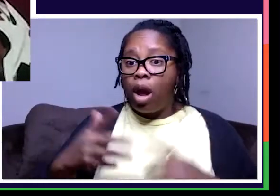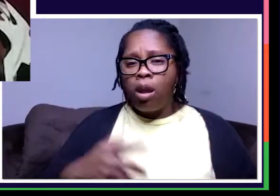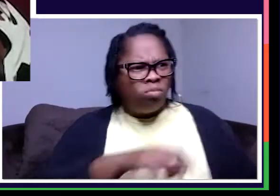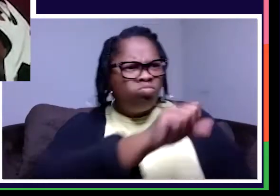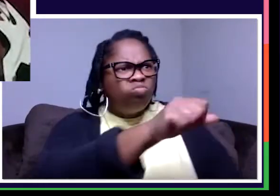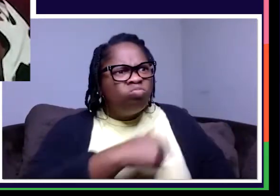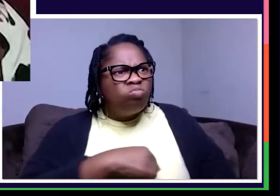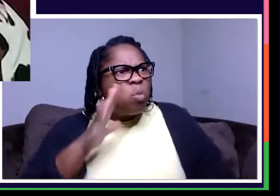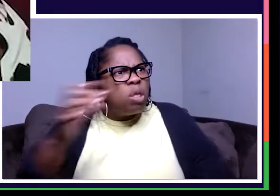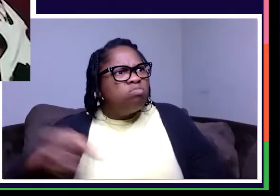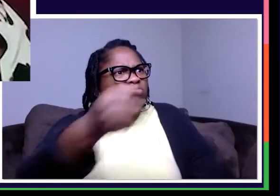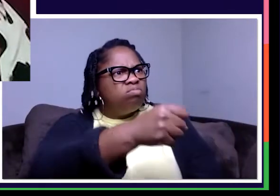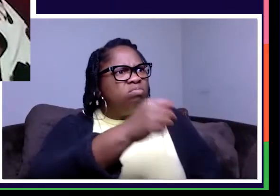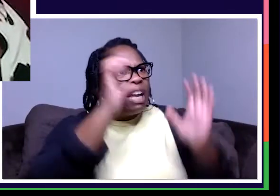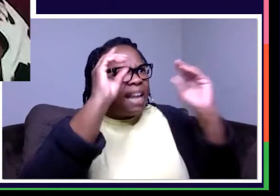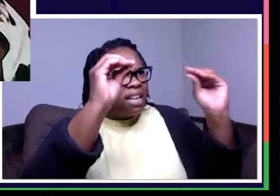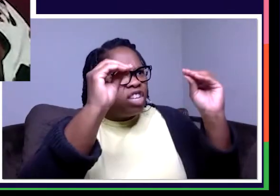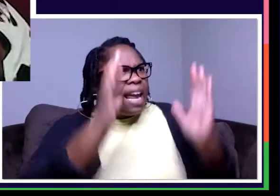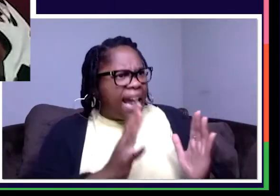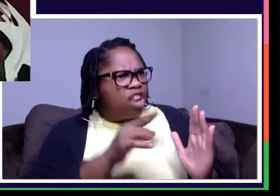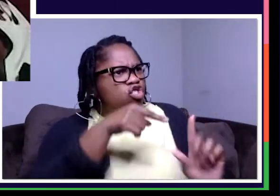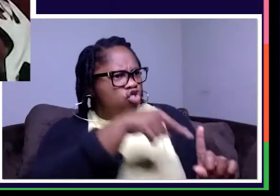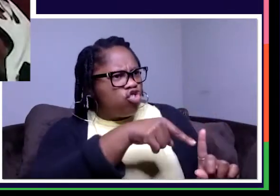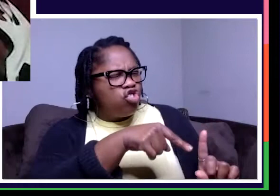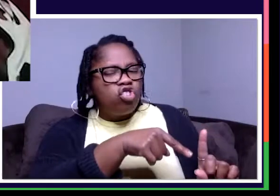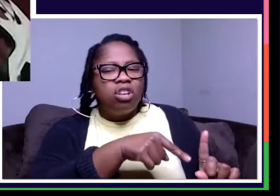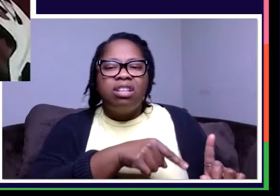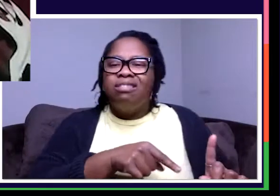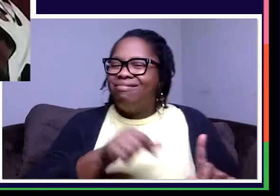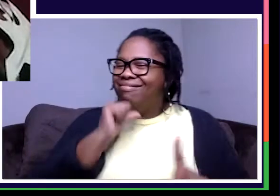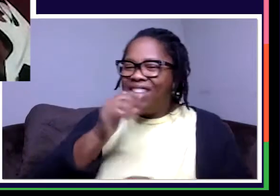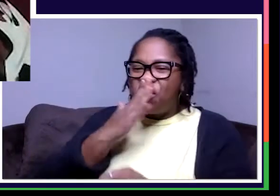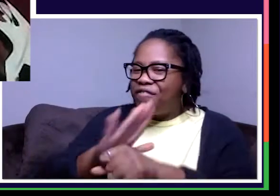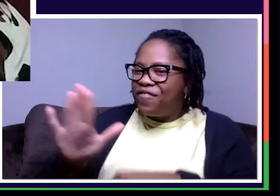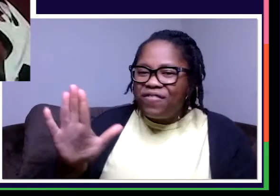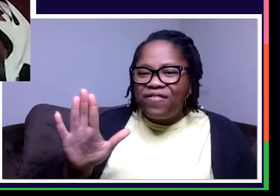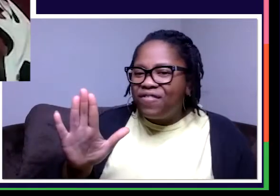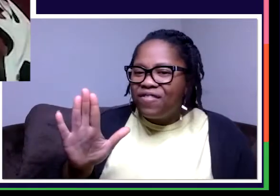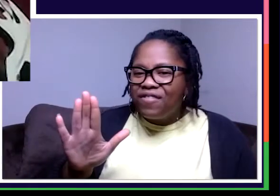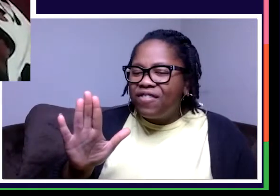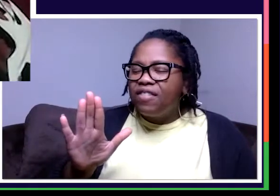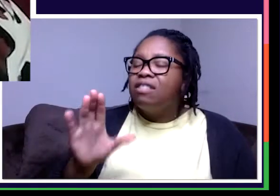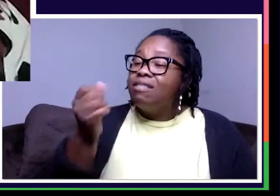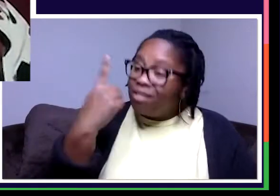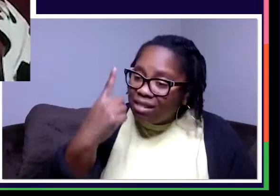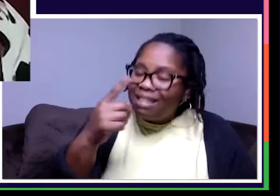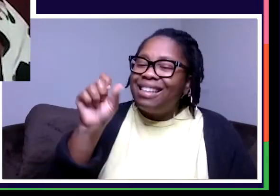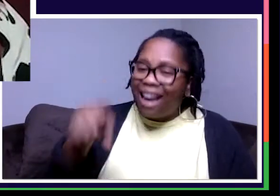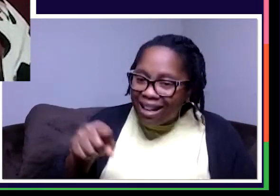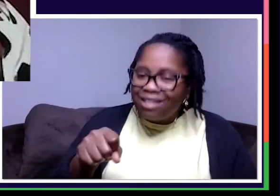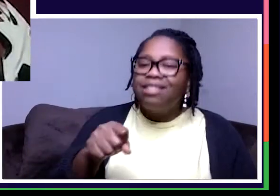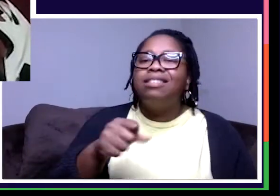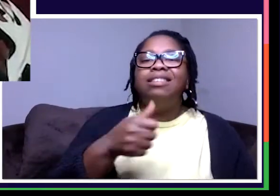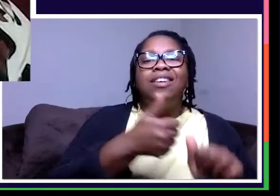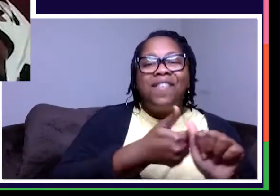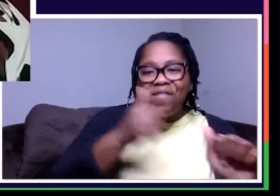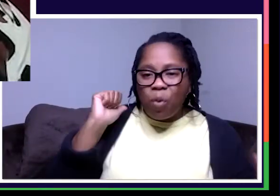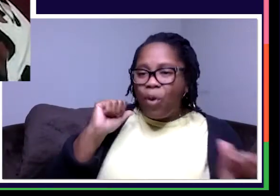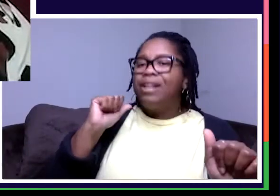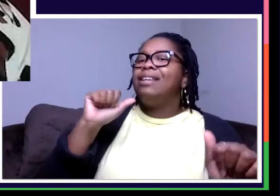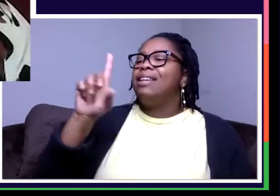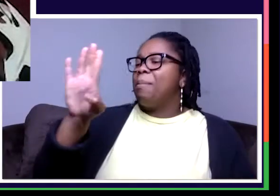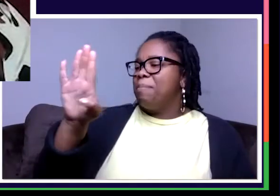promised to appoint an educator, but we need more than that. It's not just about moving away from